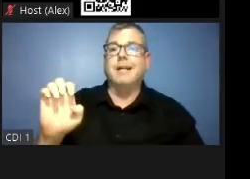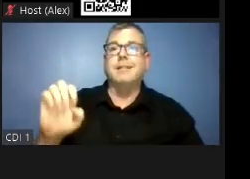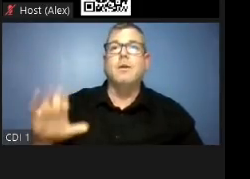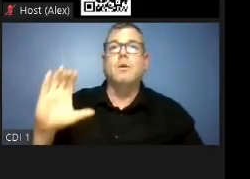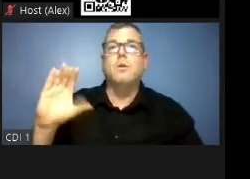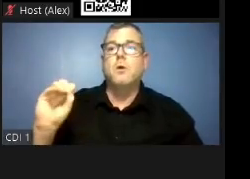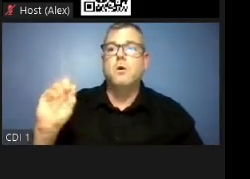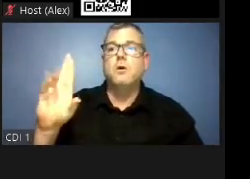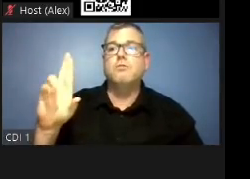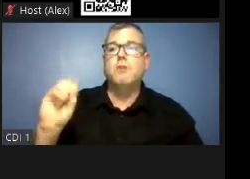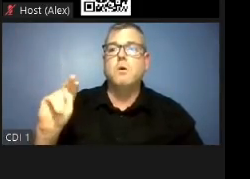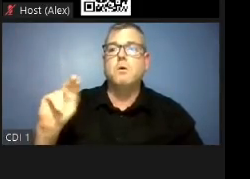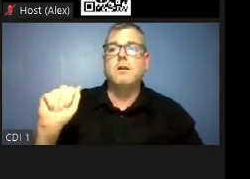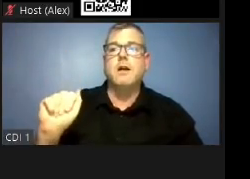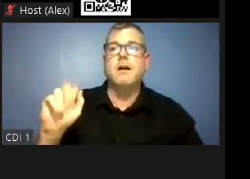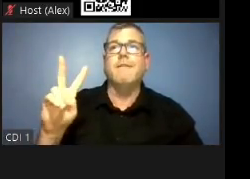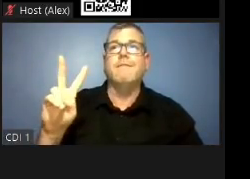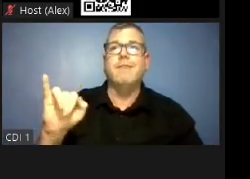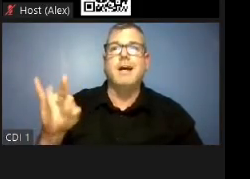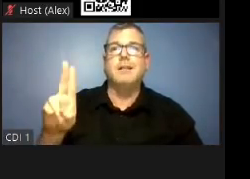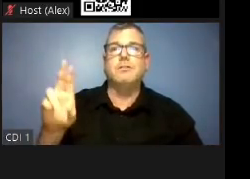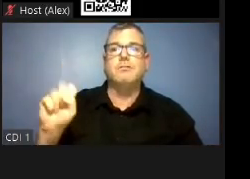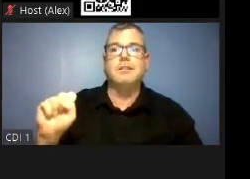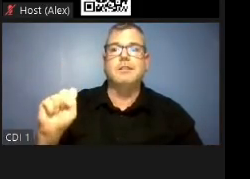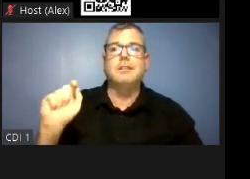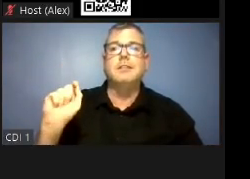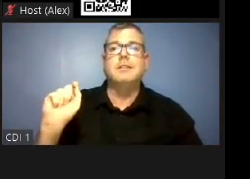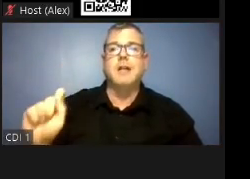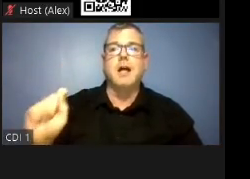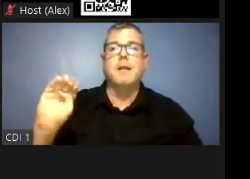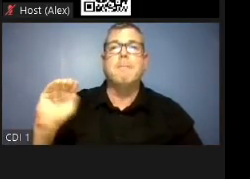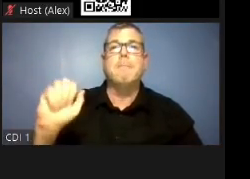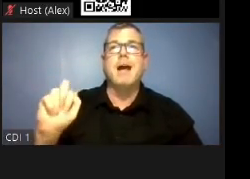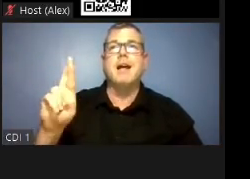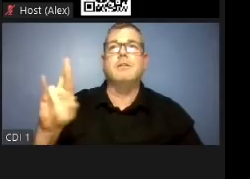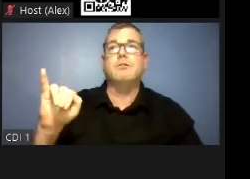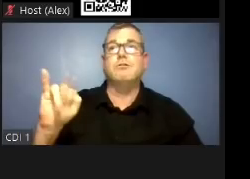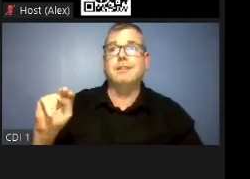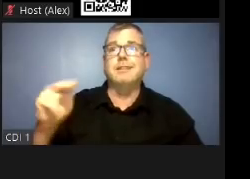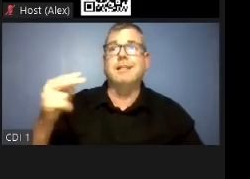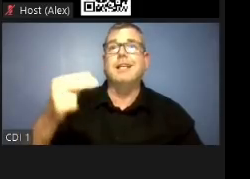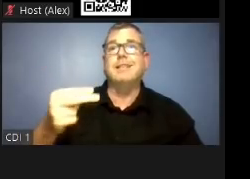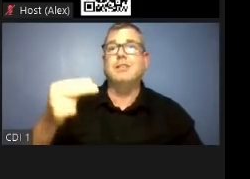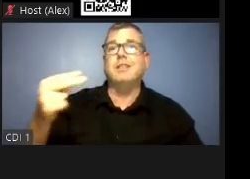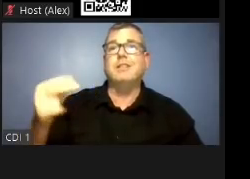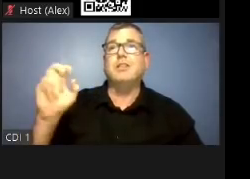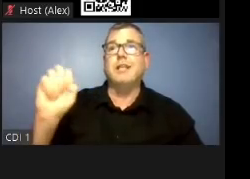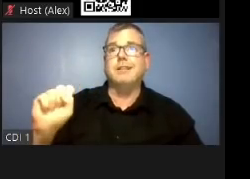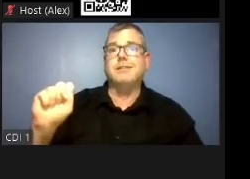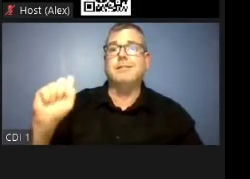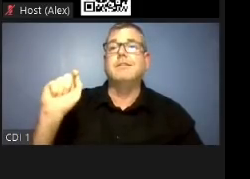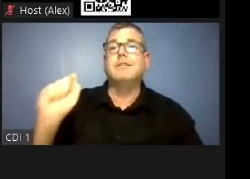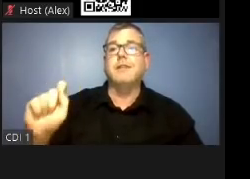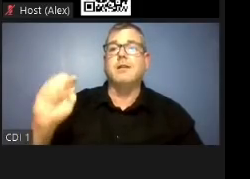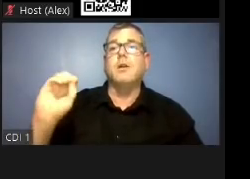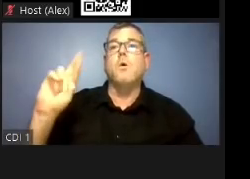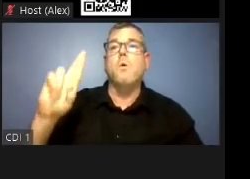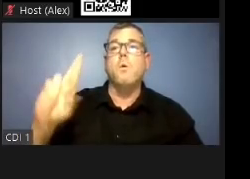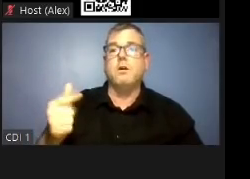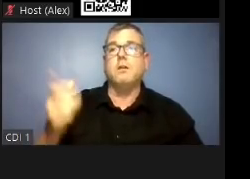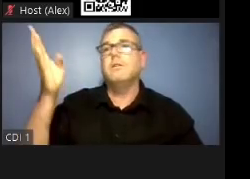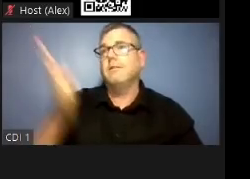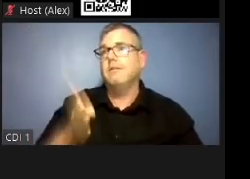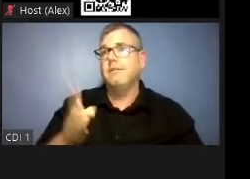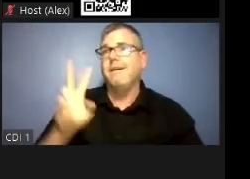coronavirus.marinhhs.org/vaccine. Surf on over there when you can and check out all the information resources that we've made available to you. And with